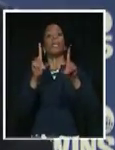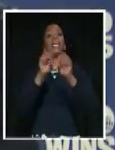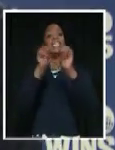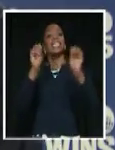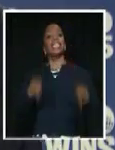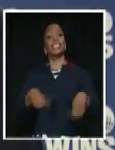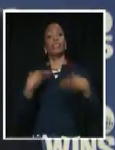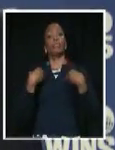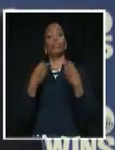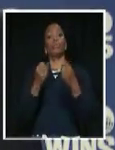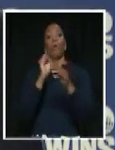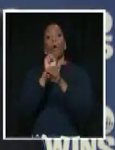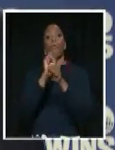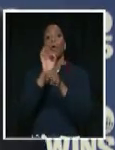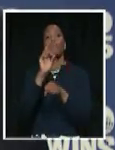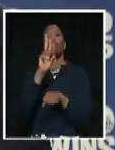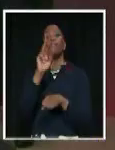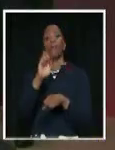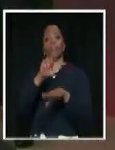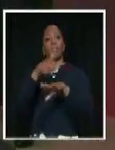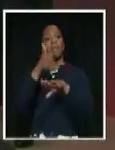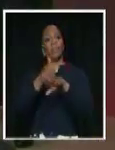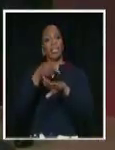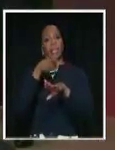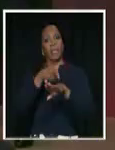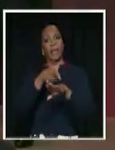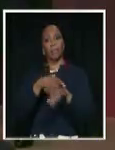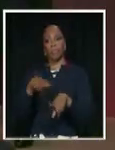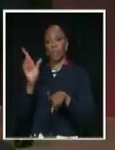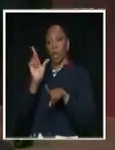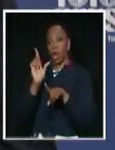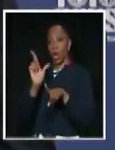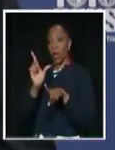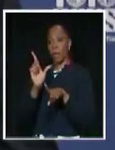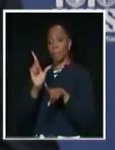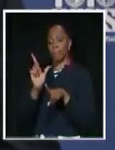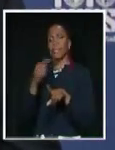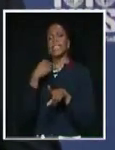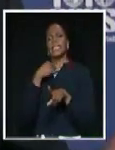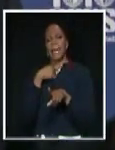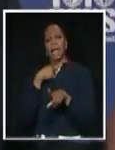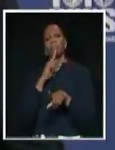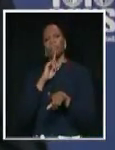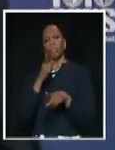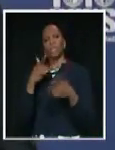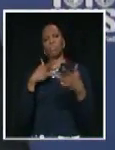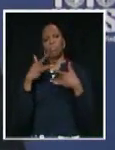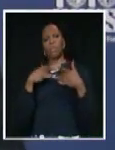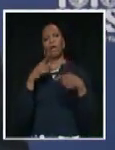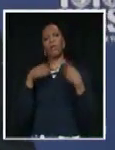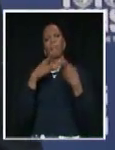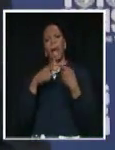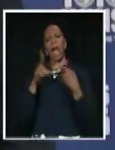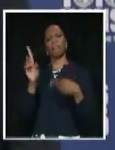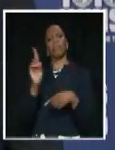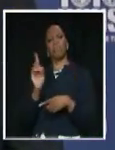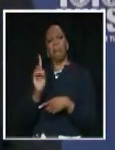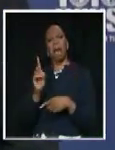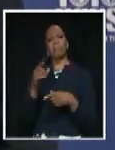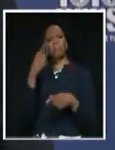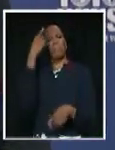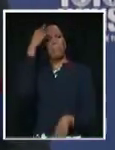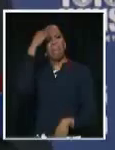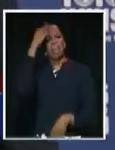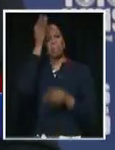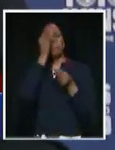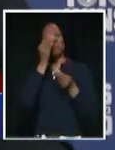workforce, and this will give us the foundation to do that. Thank you, sir. Mr. Lhota, rebut. 30 seconds. You know, I'm very concerned about the way Mr. de Blasio thinks. Let